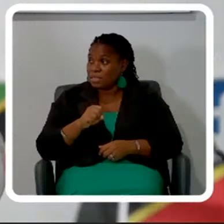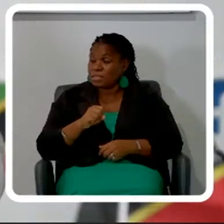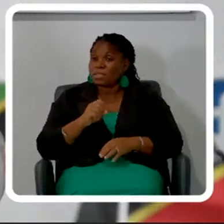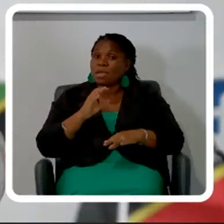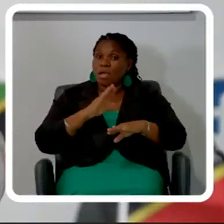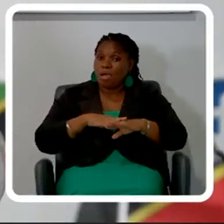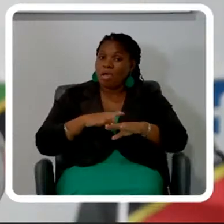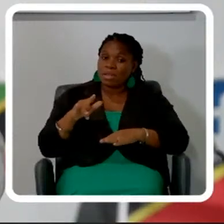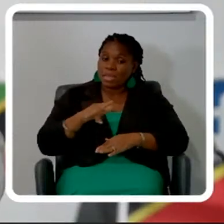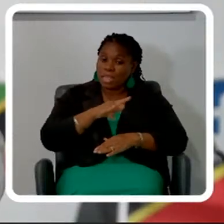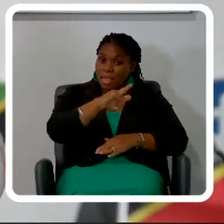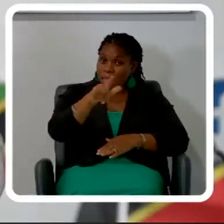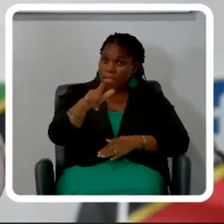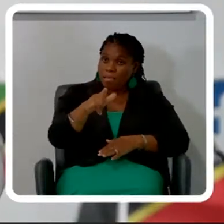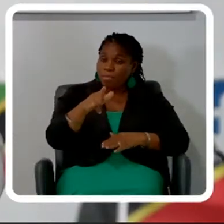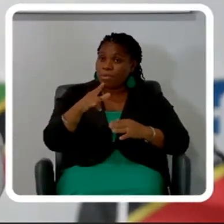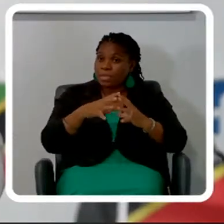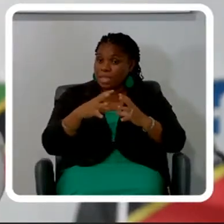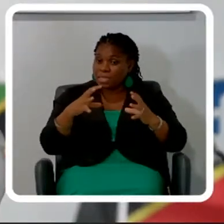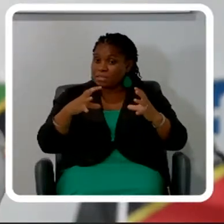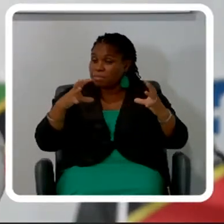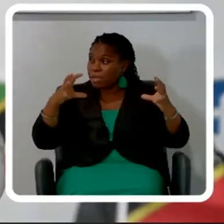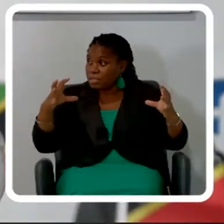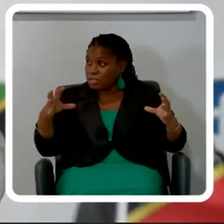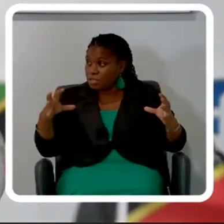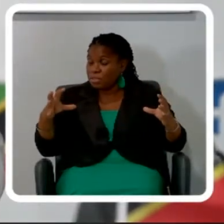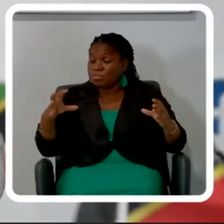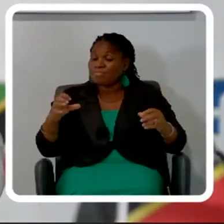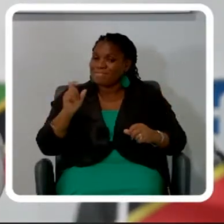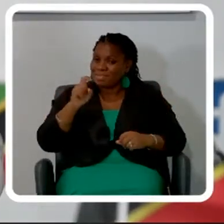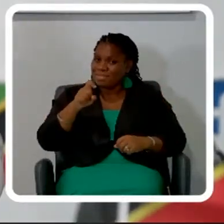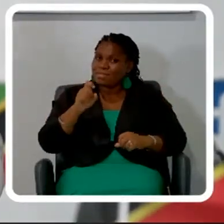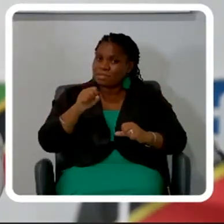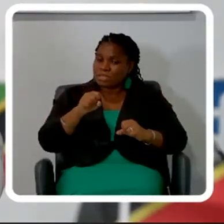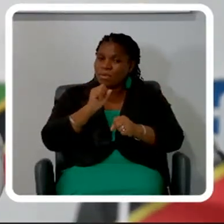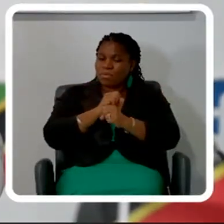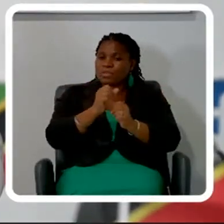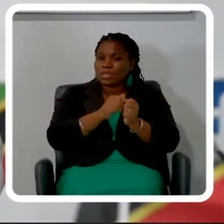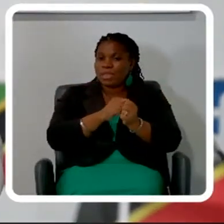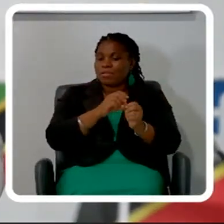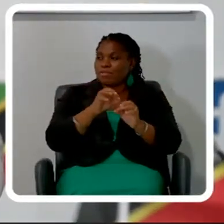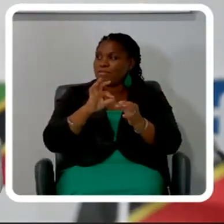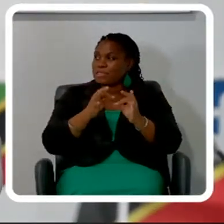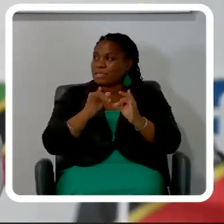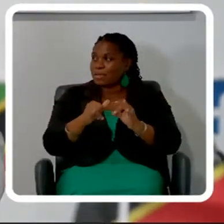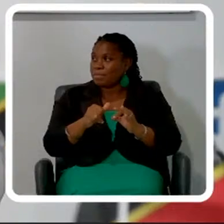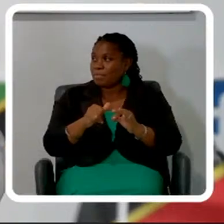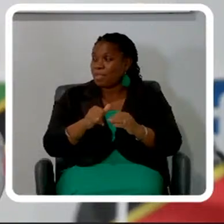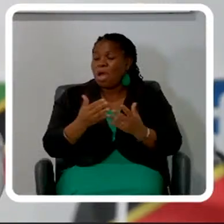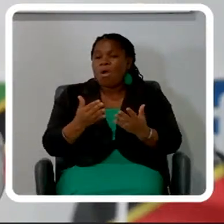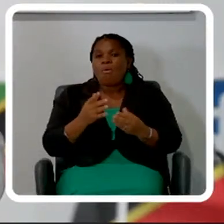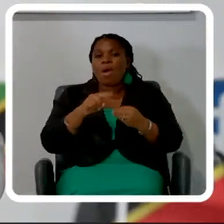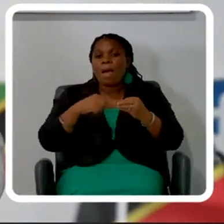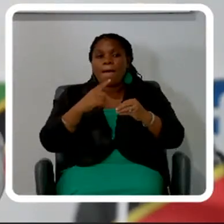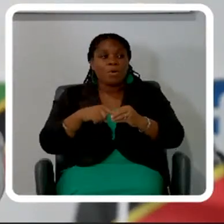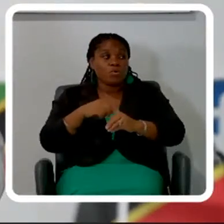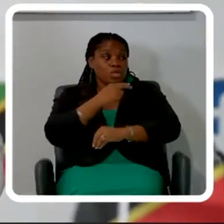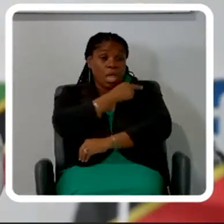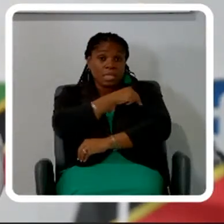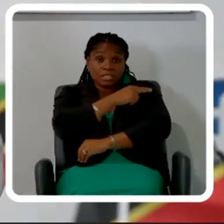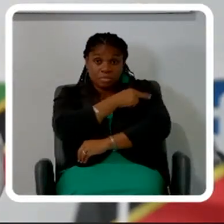we are working together. On the hospital expansion, I have no direct knowledge of